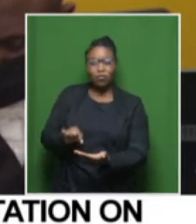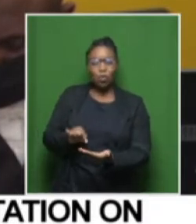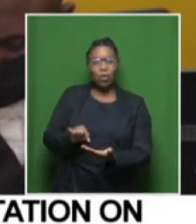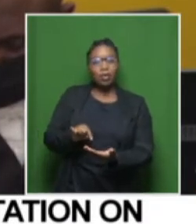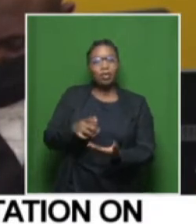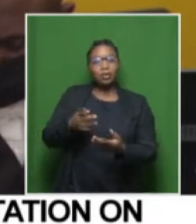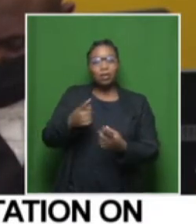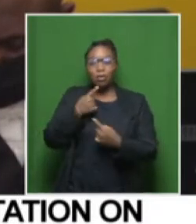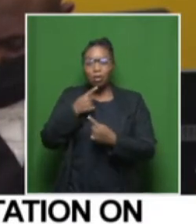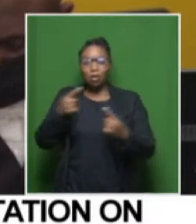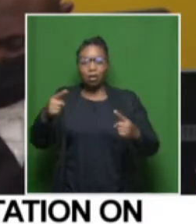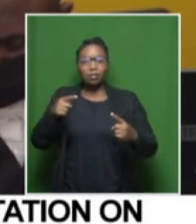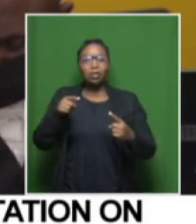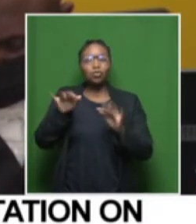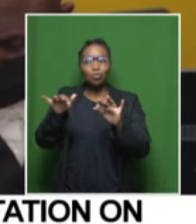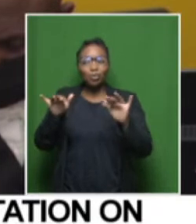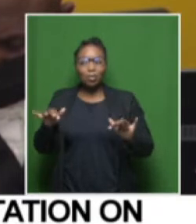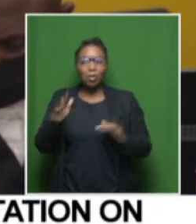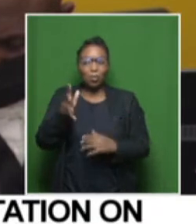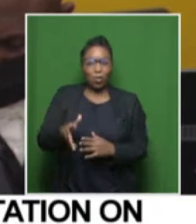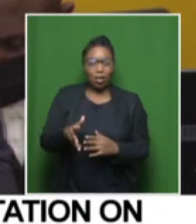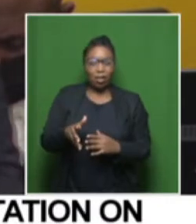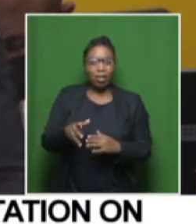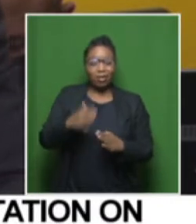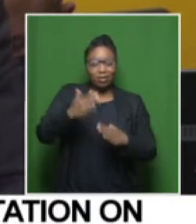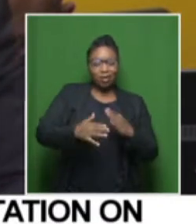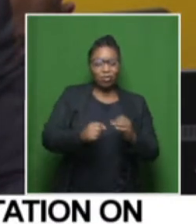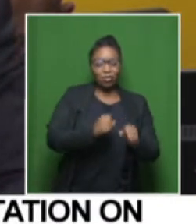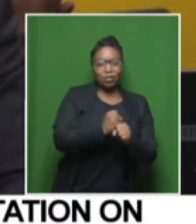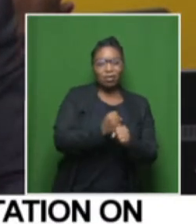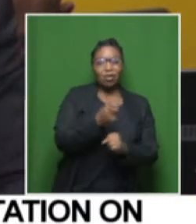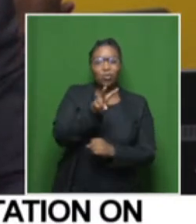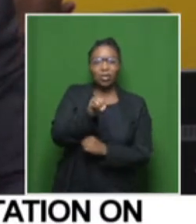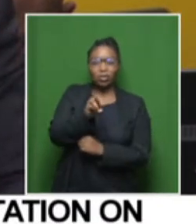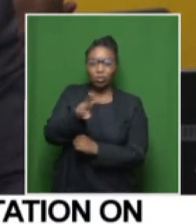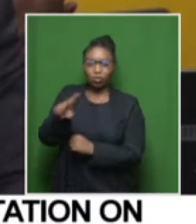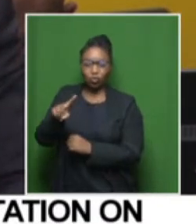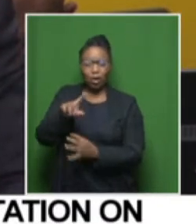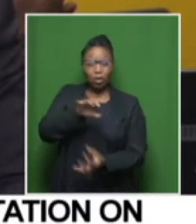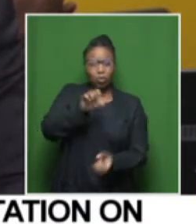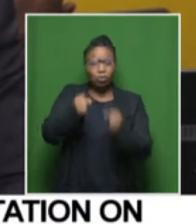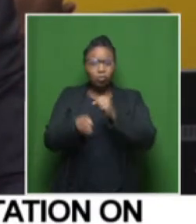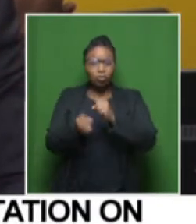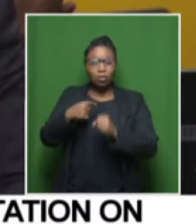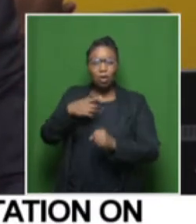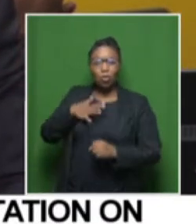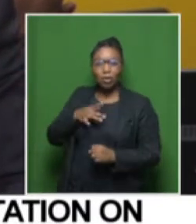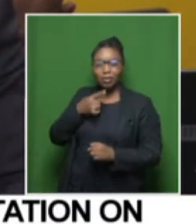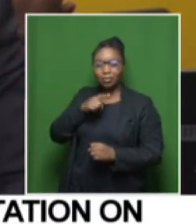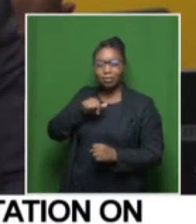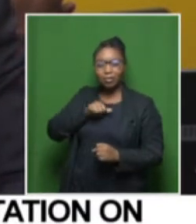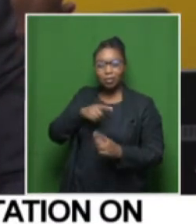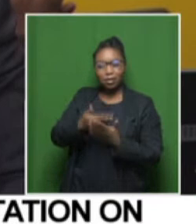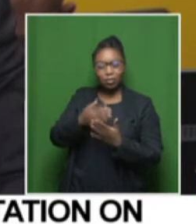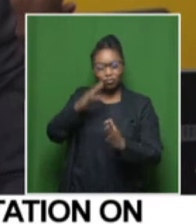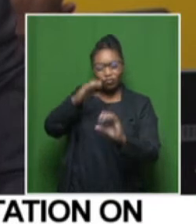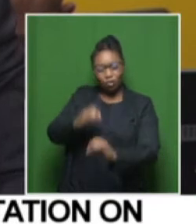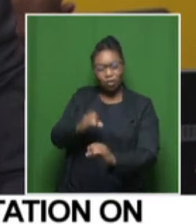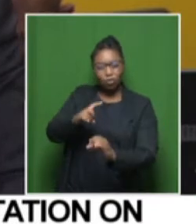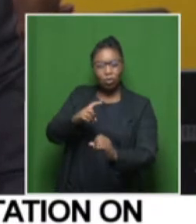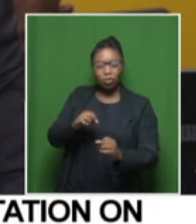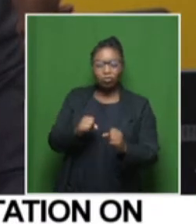in the middle of the year. In conclusion, I would like to reiterate our commitment to reconstruction and recovery of our